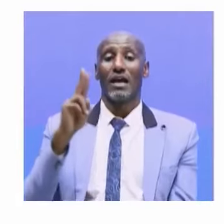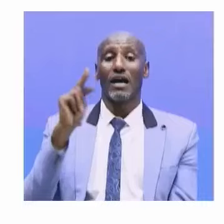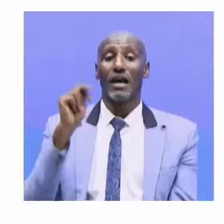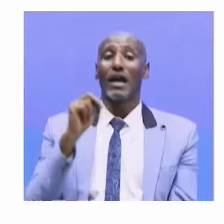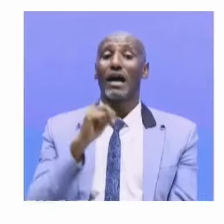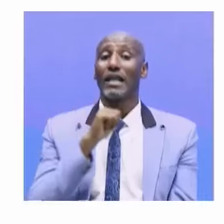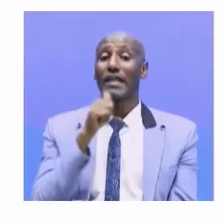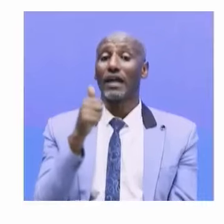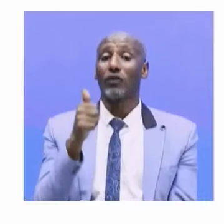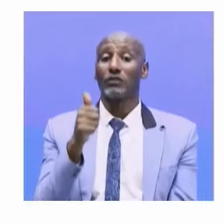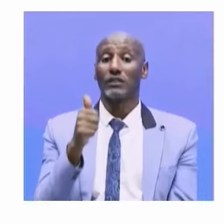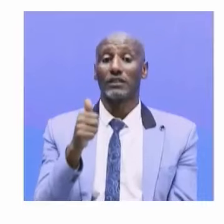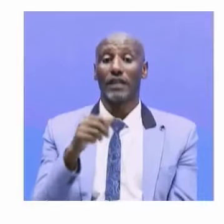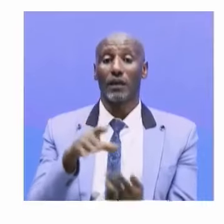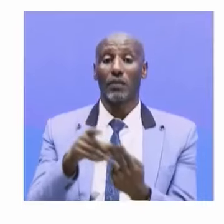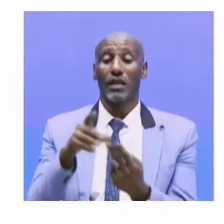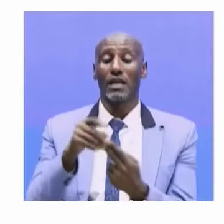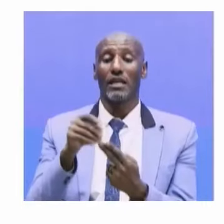uncountable